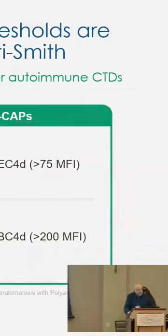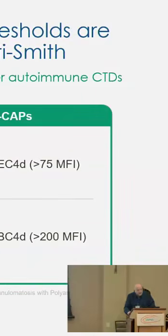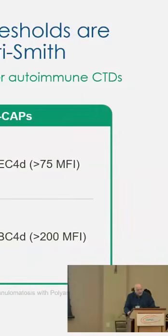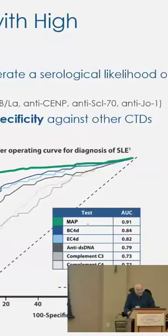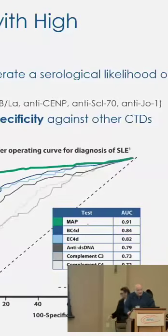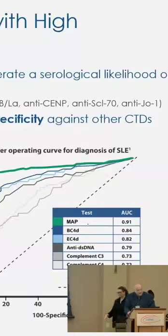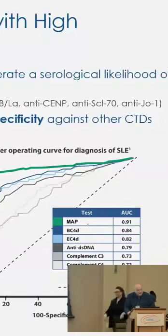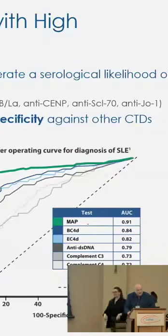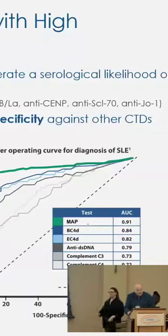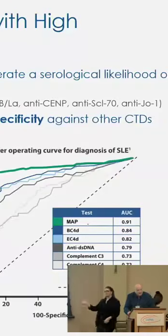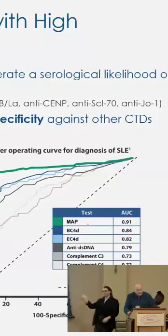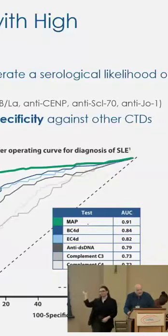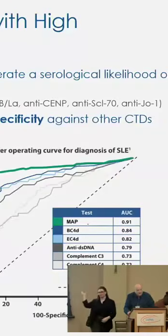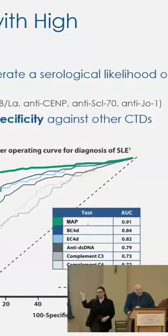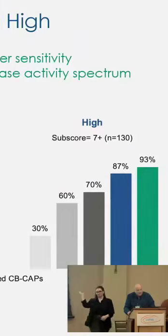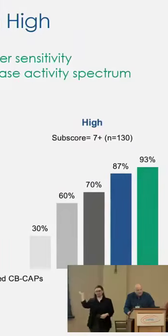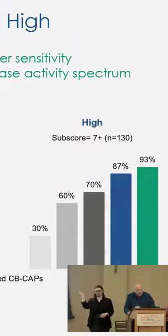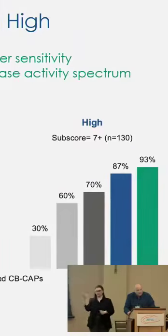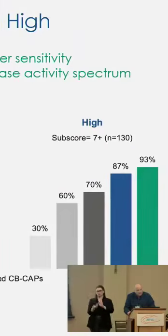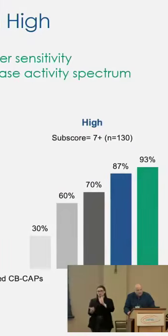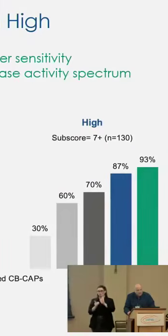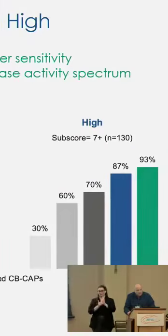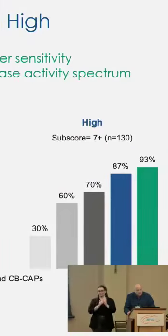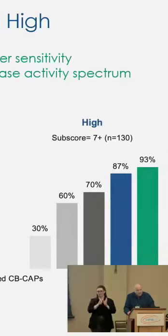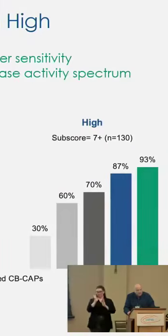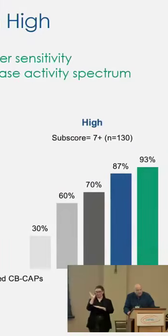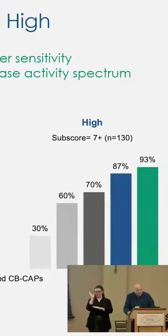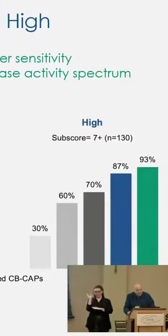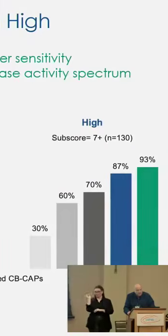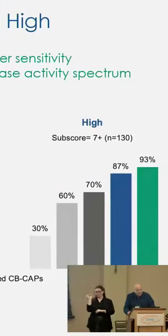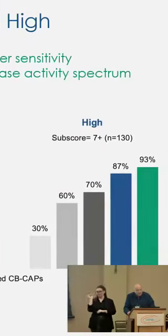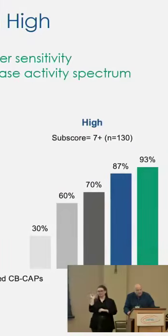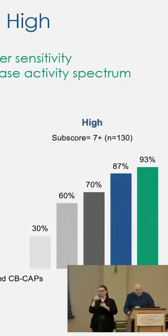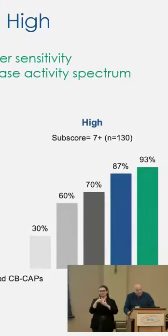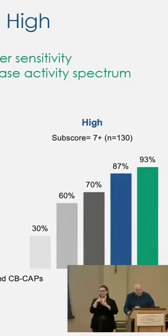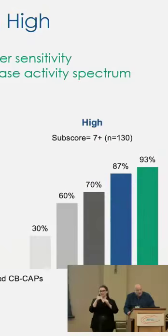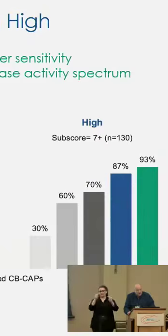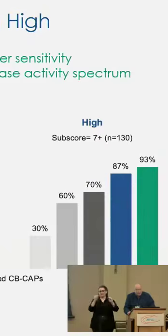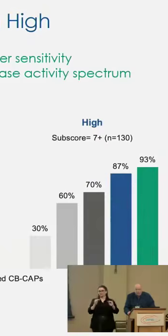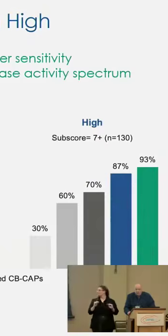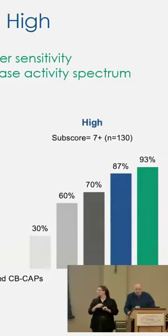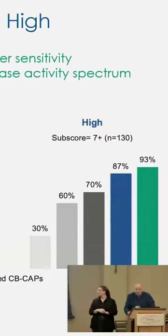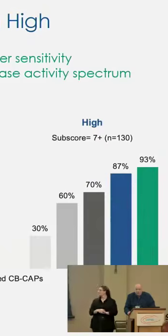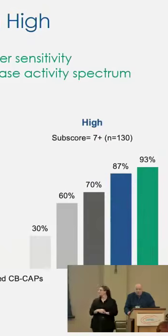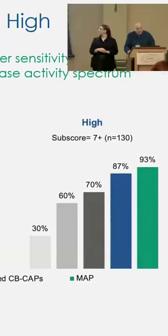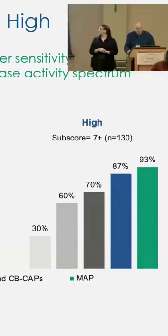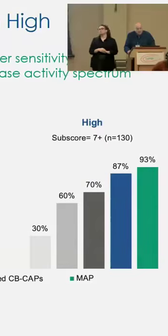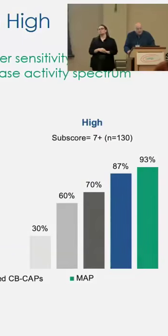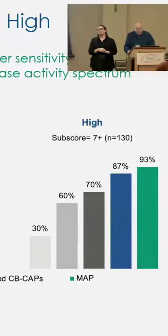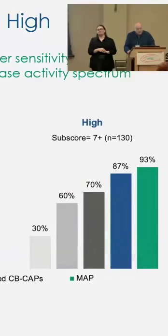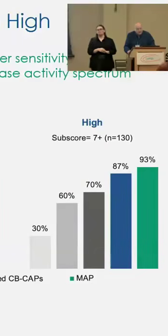this just reiterates this. So I'm going to go on to the next part, and this